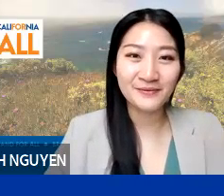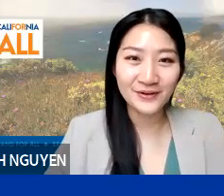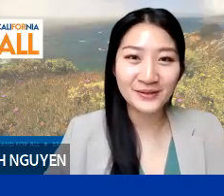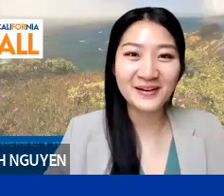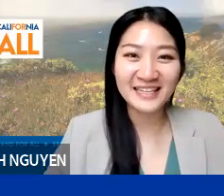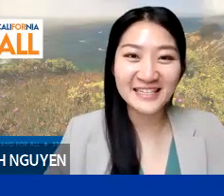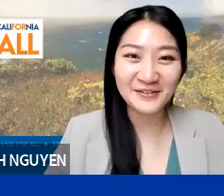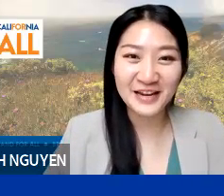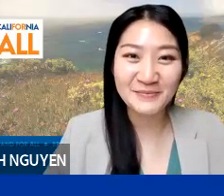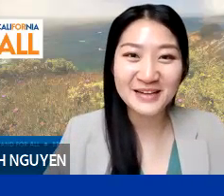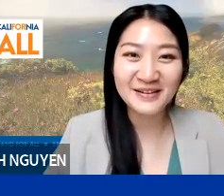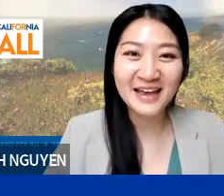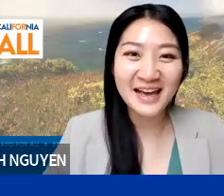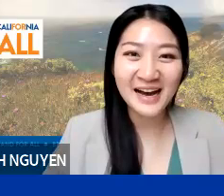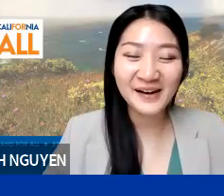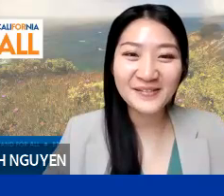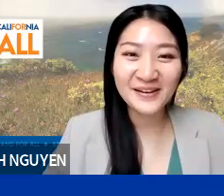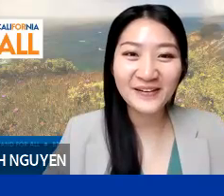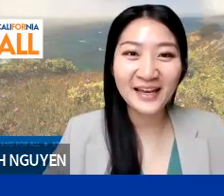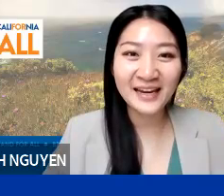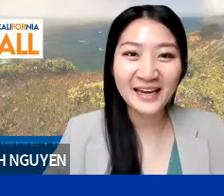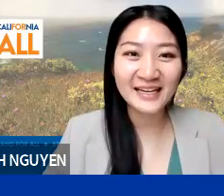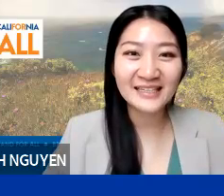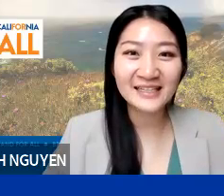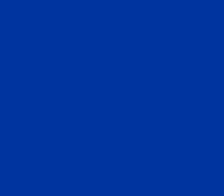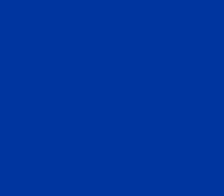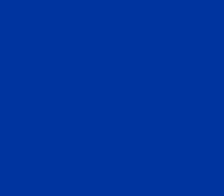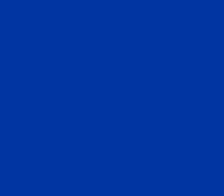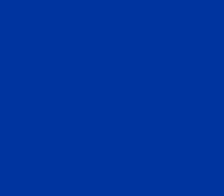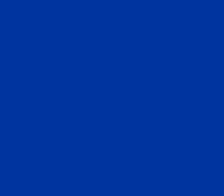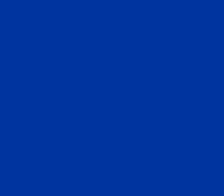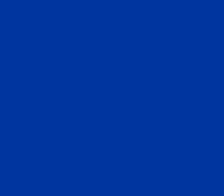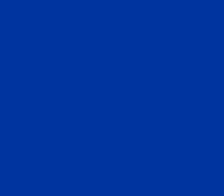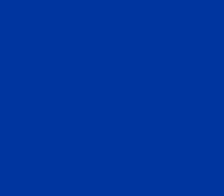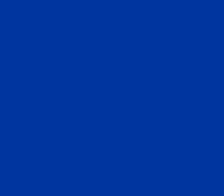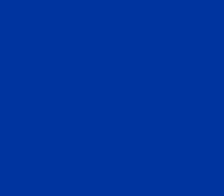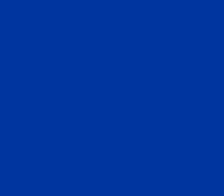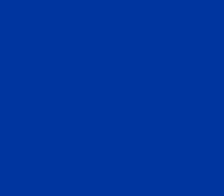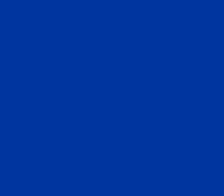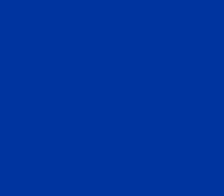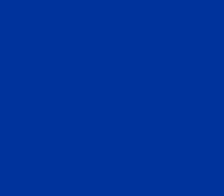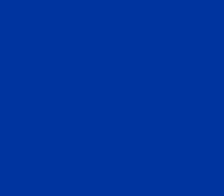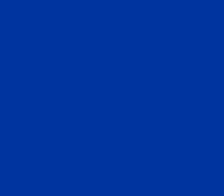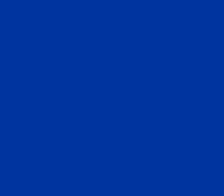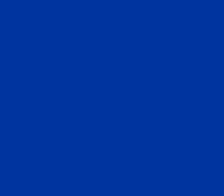you before, so I'm guessing your name, but go ahead and. Yes, it's Wendy. Oh, hi there.